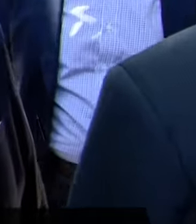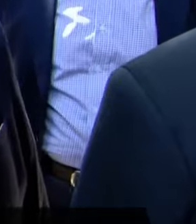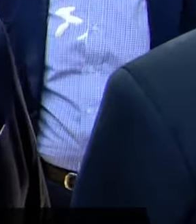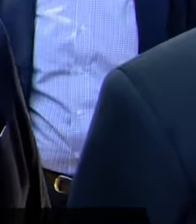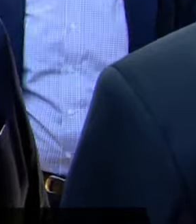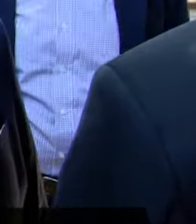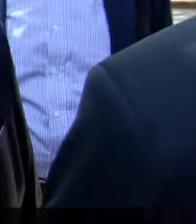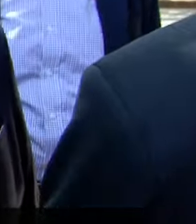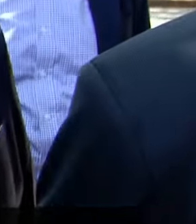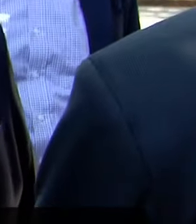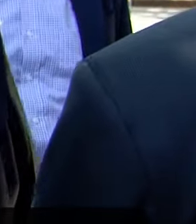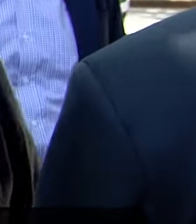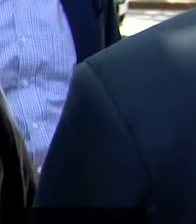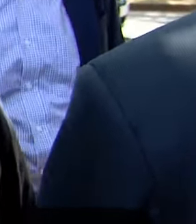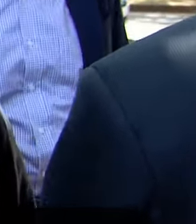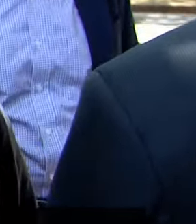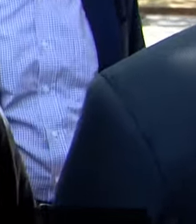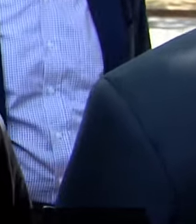61, 62,